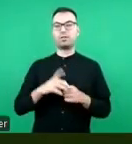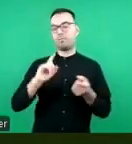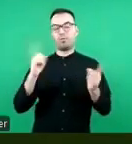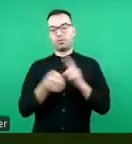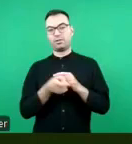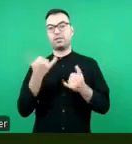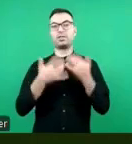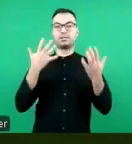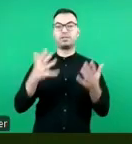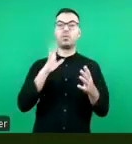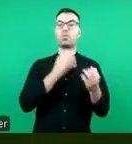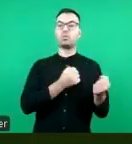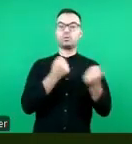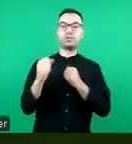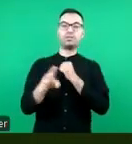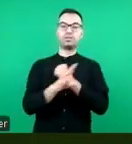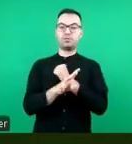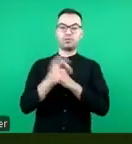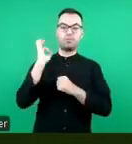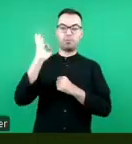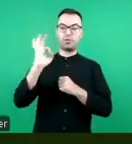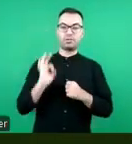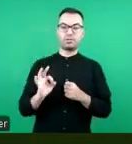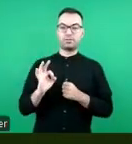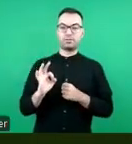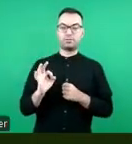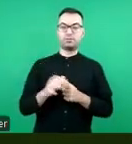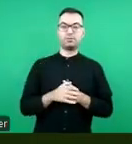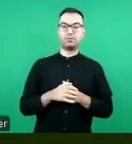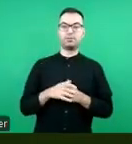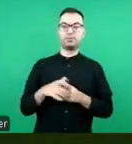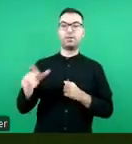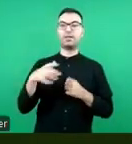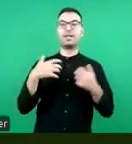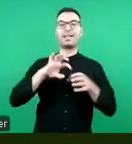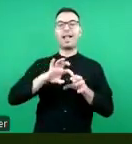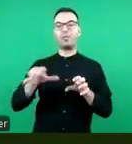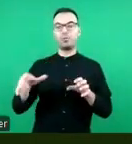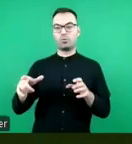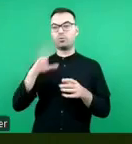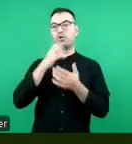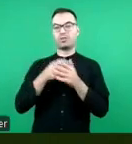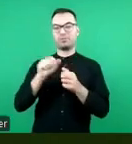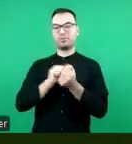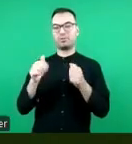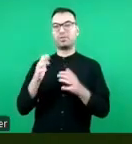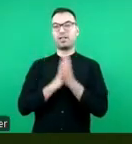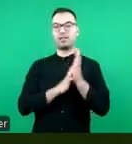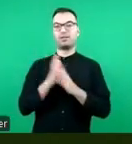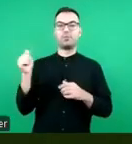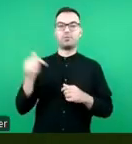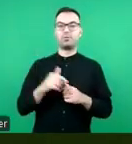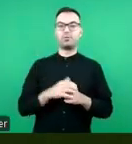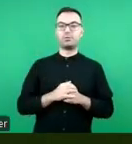you want to preserve 90% of the disturbance specialists, you need to exclude 3/4 of